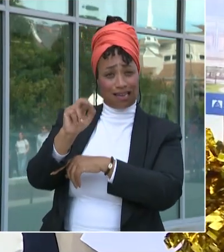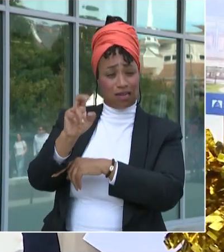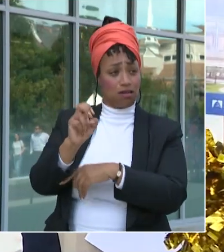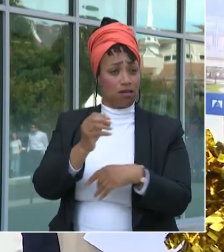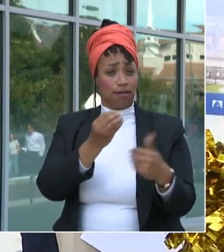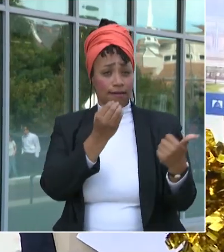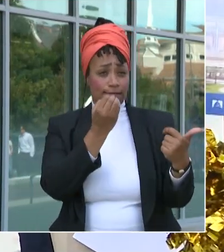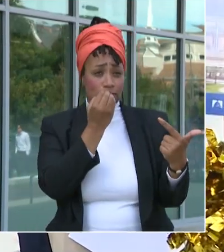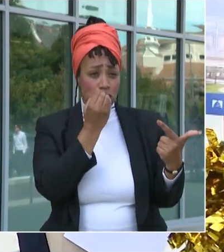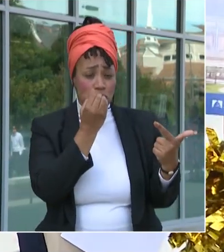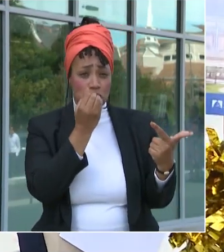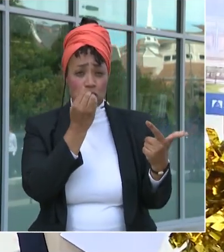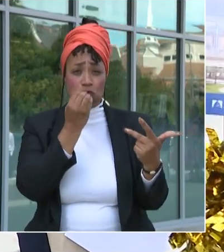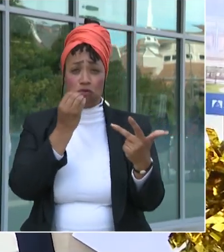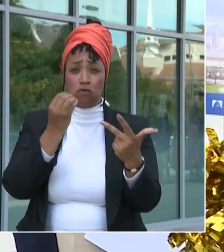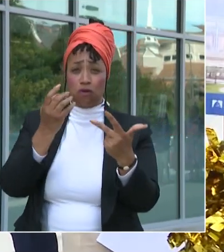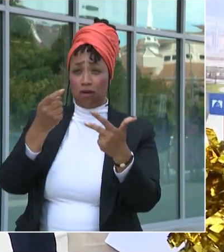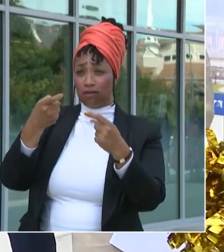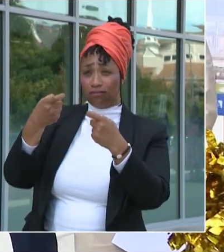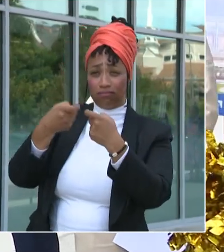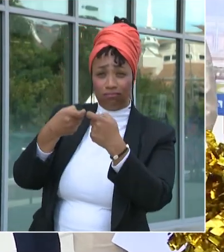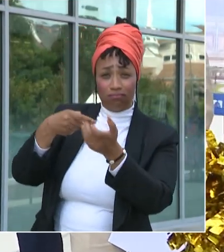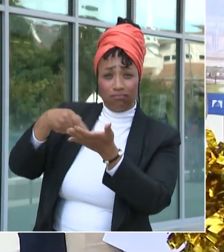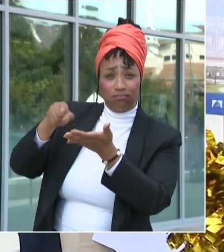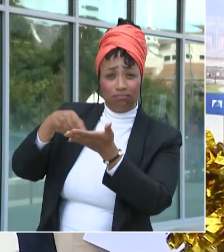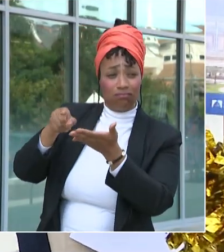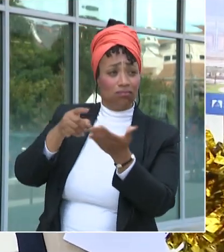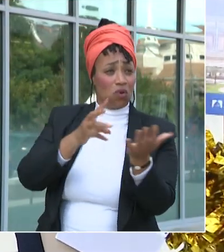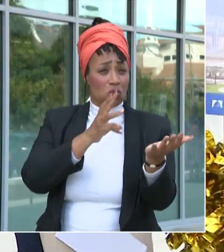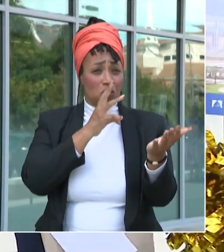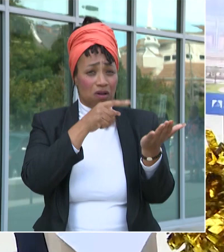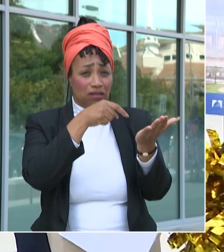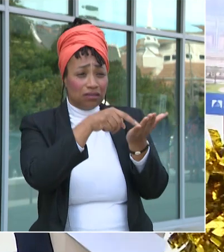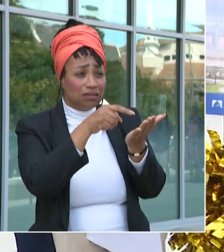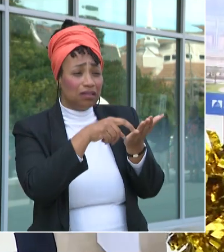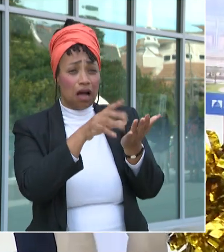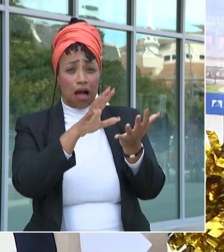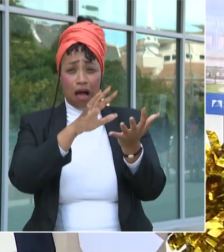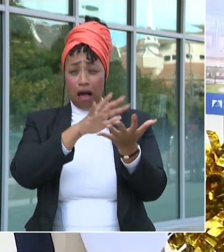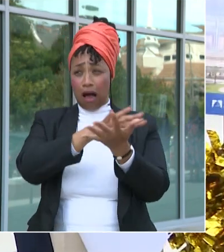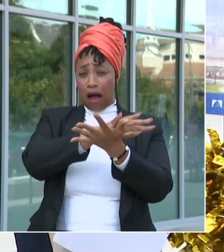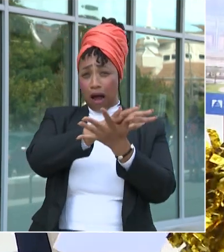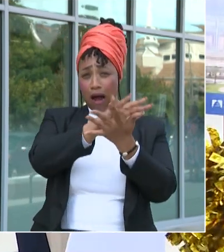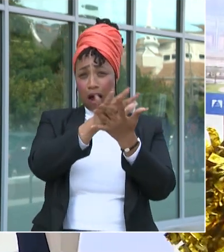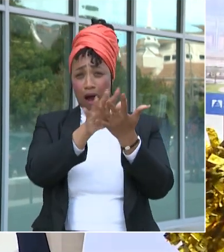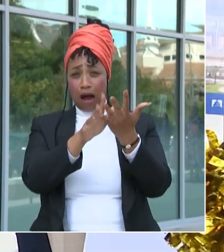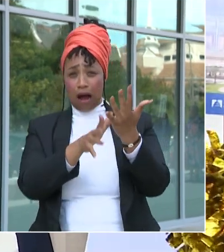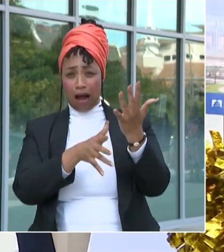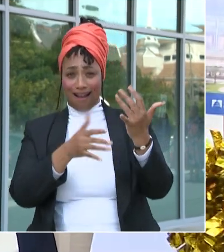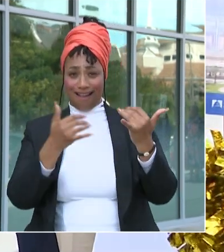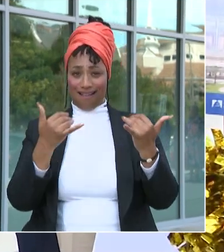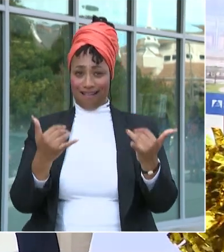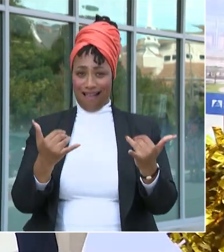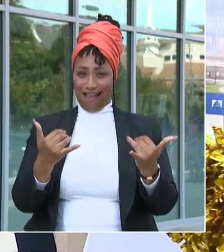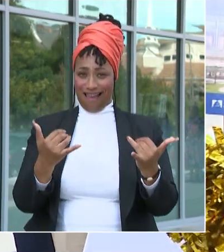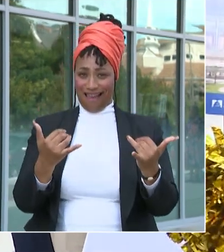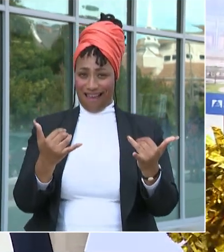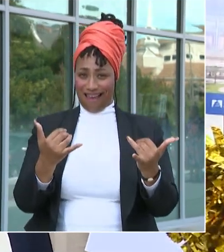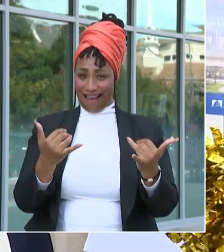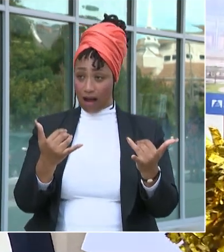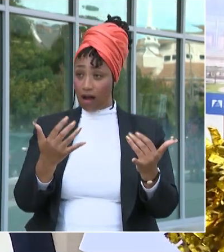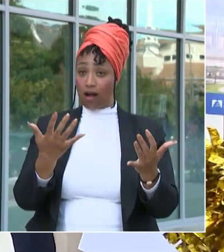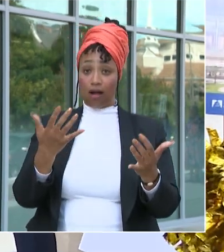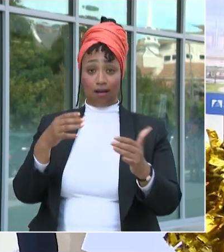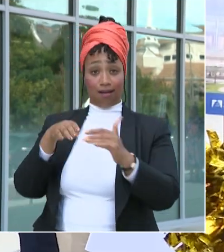just costs more. And so when your 3-year-old can go to a real school in a real school building with real